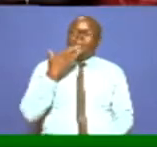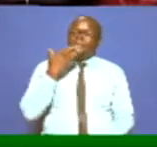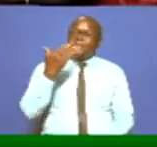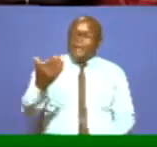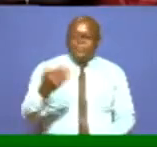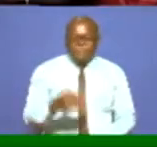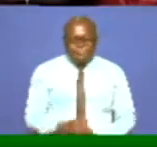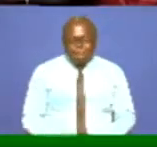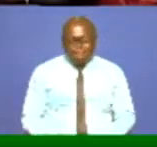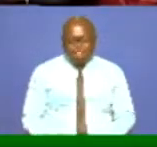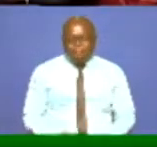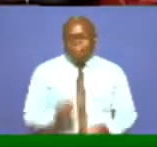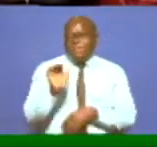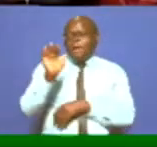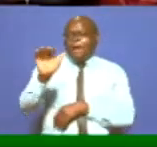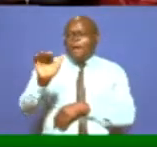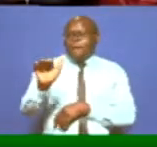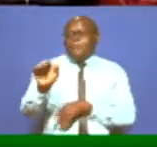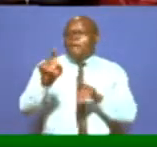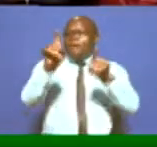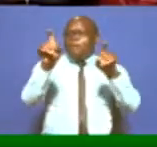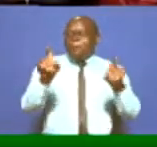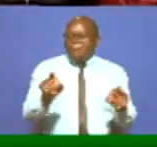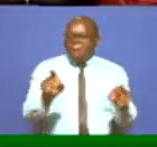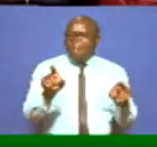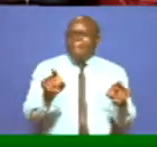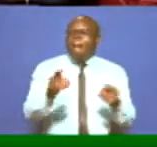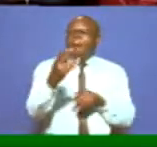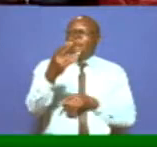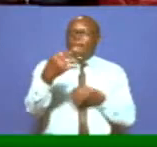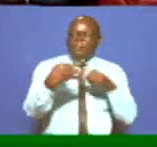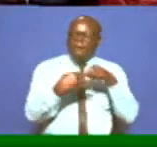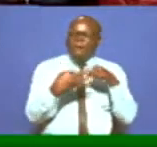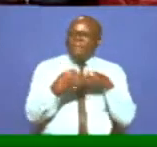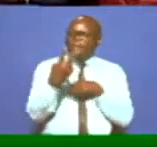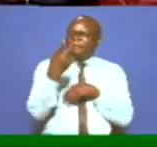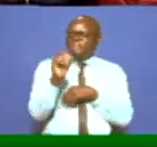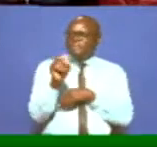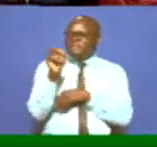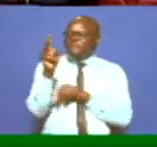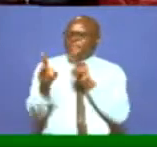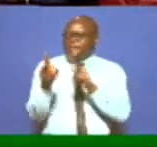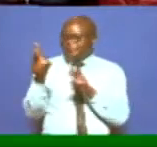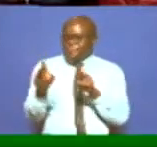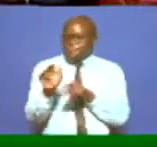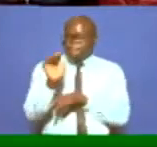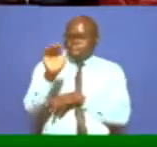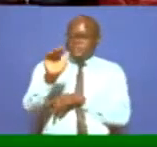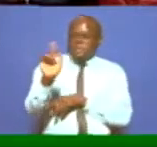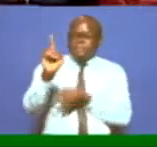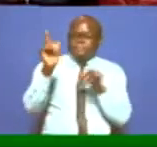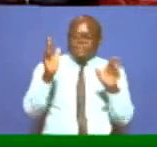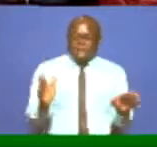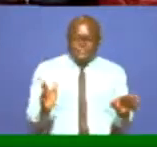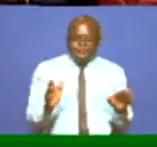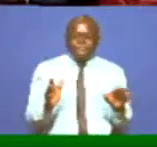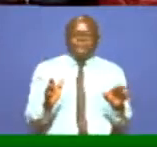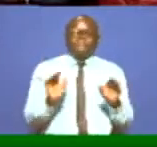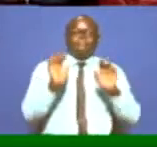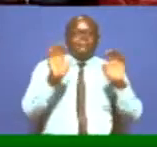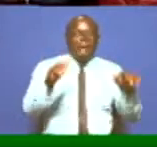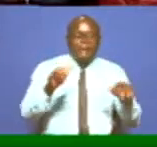I rise to ask question number 48 of 2022 directed to the Cabinet Secretary for